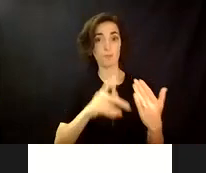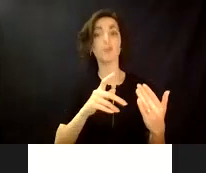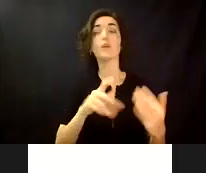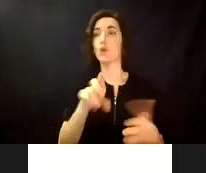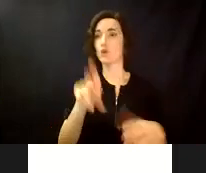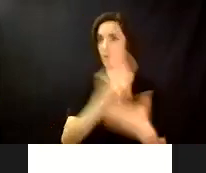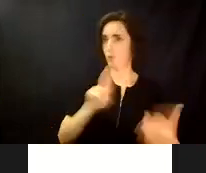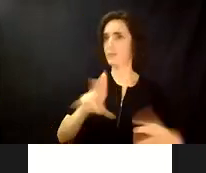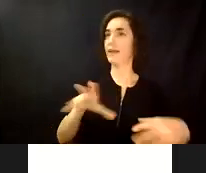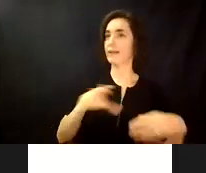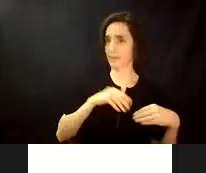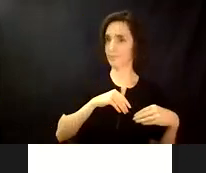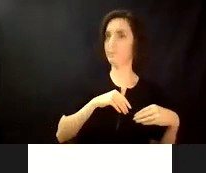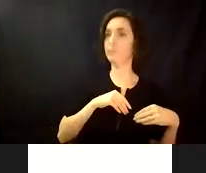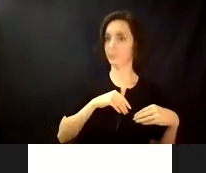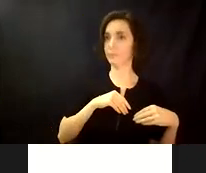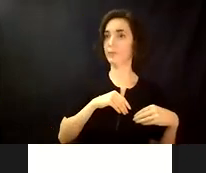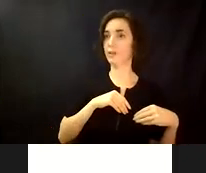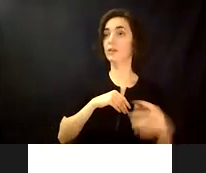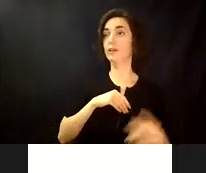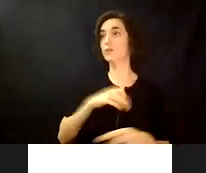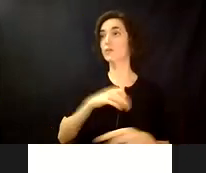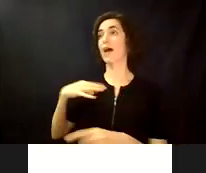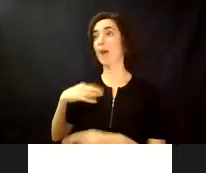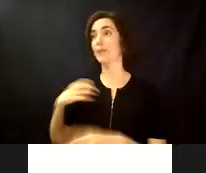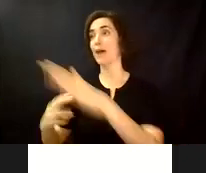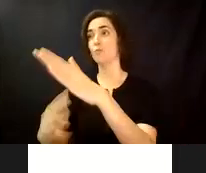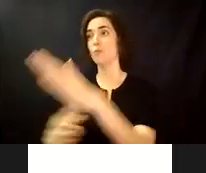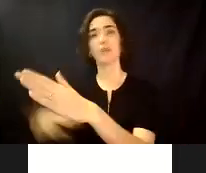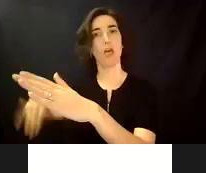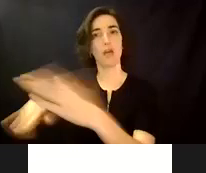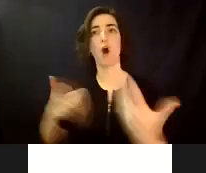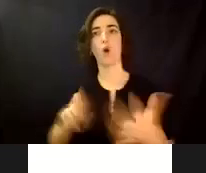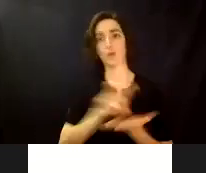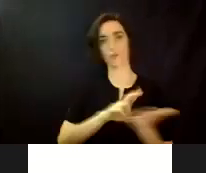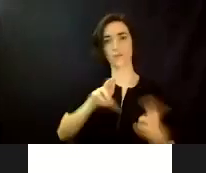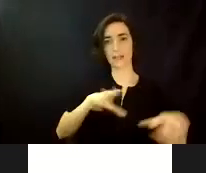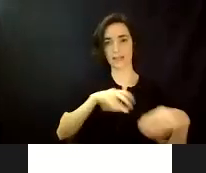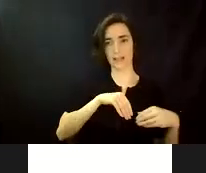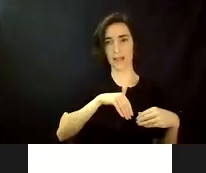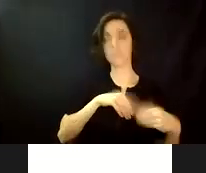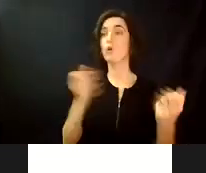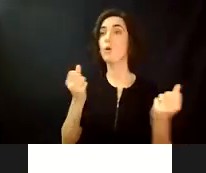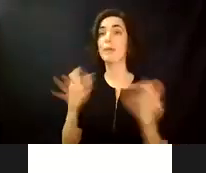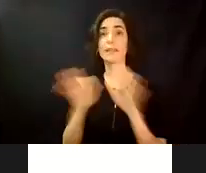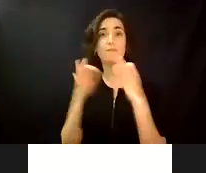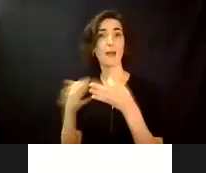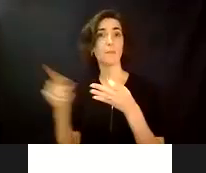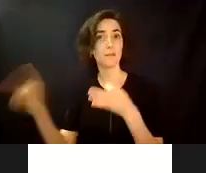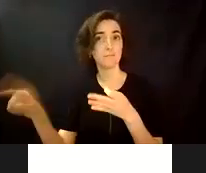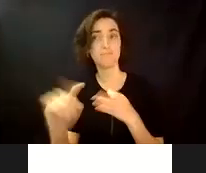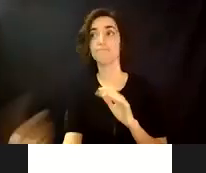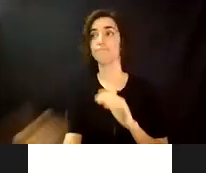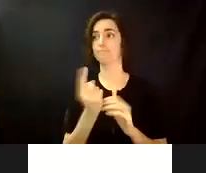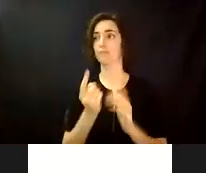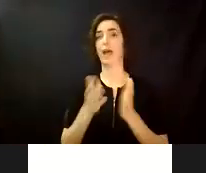university prior to applying to Bridge. So we have had many families that have come and asked about the